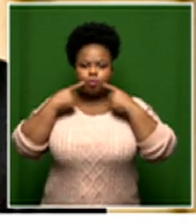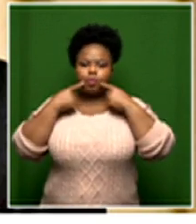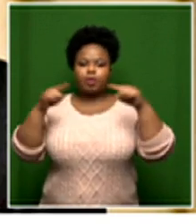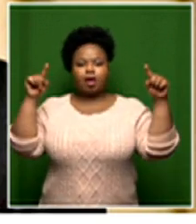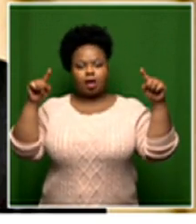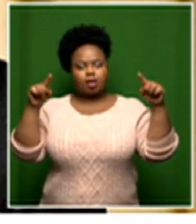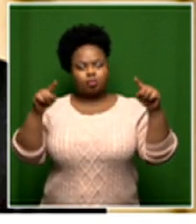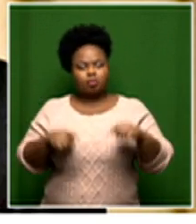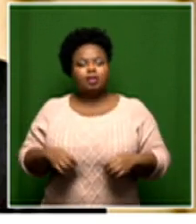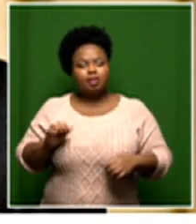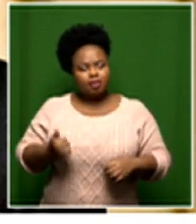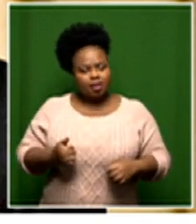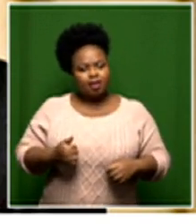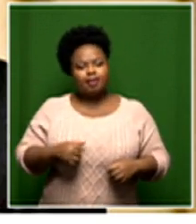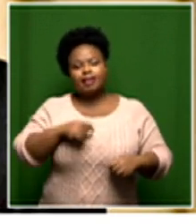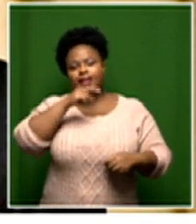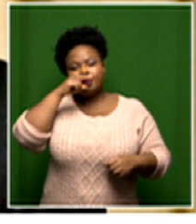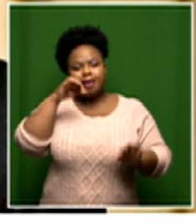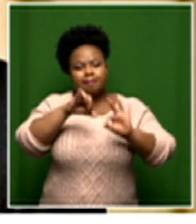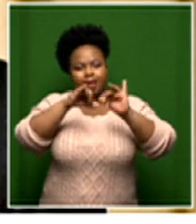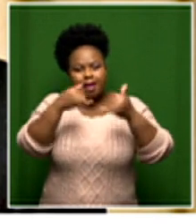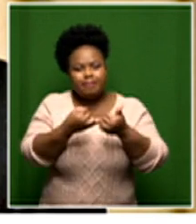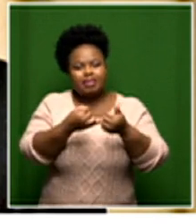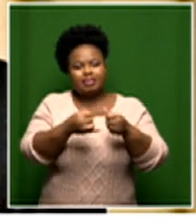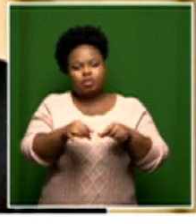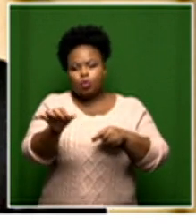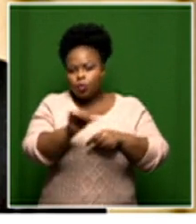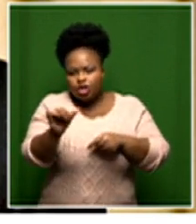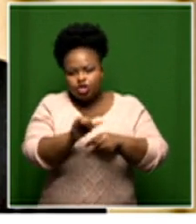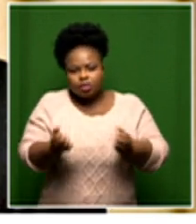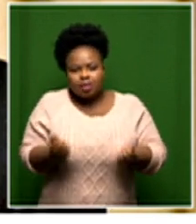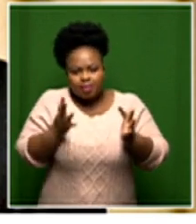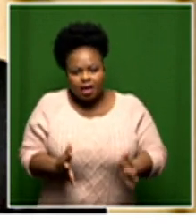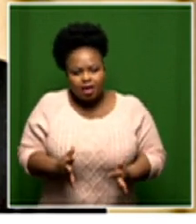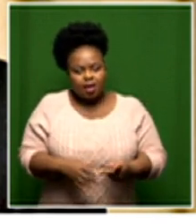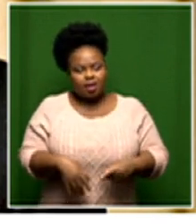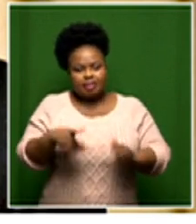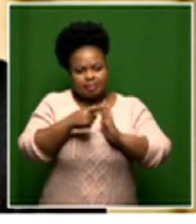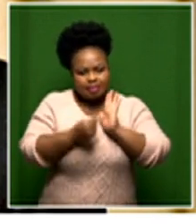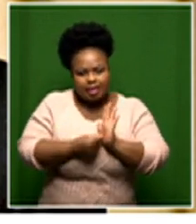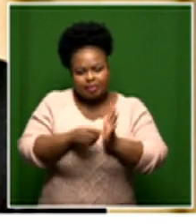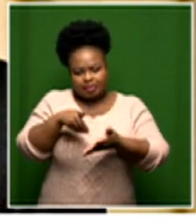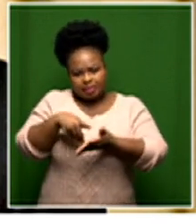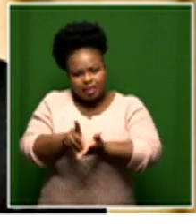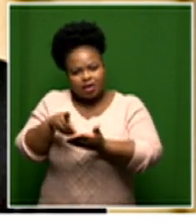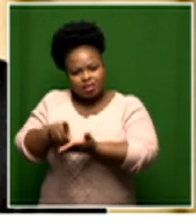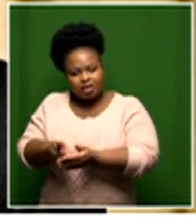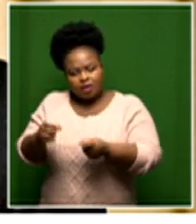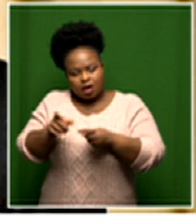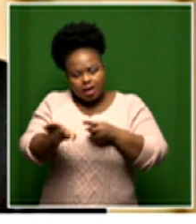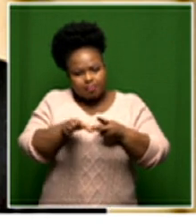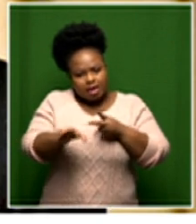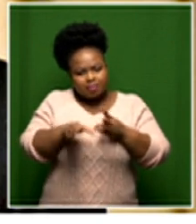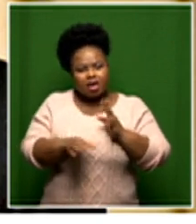statements, we'll then issue a complete indication of the supplies and delivery dates and everything.